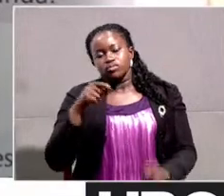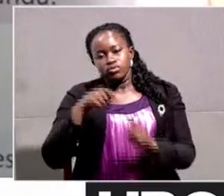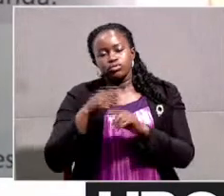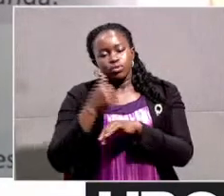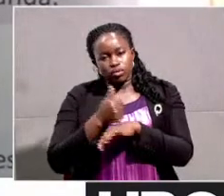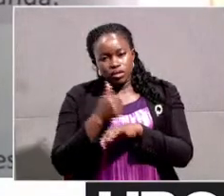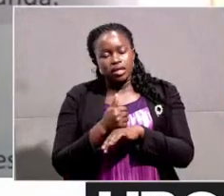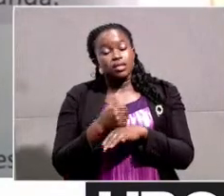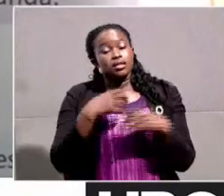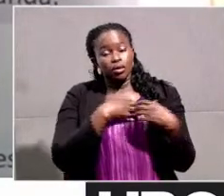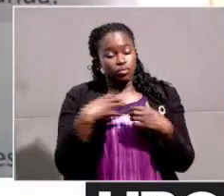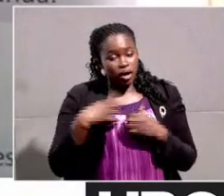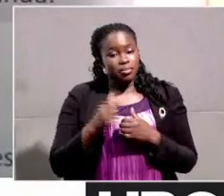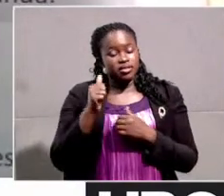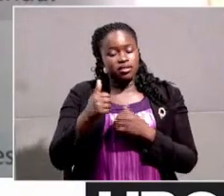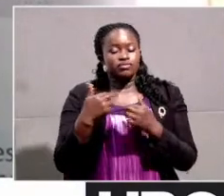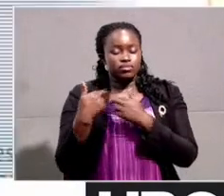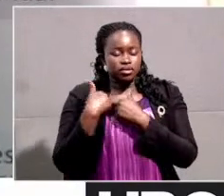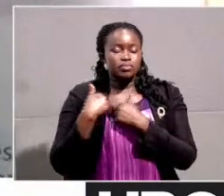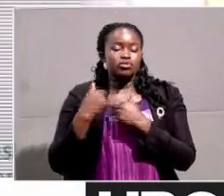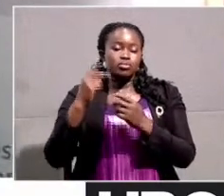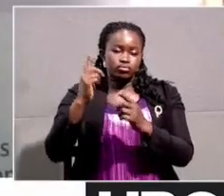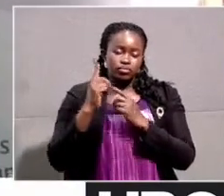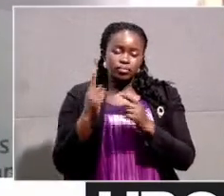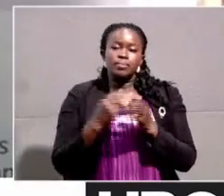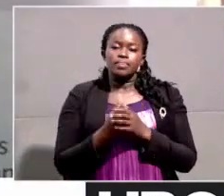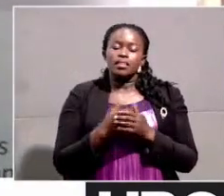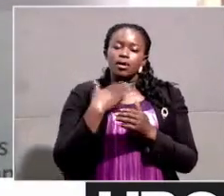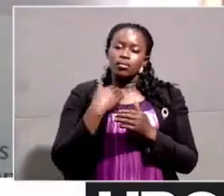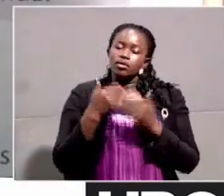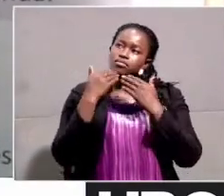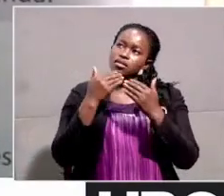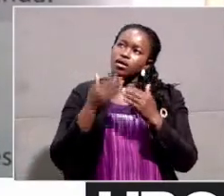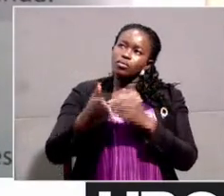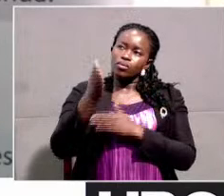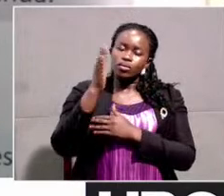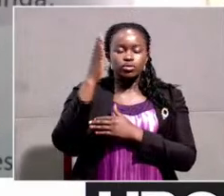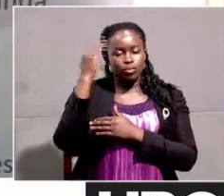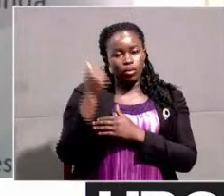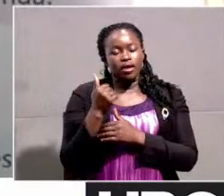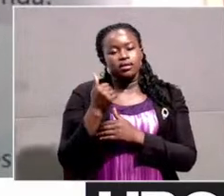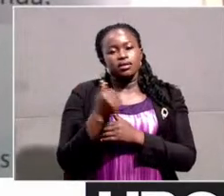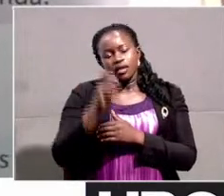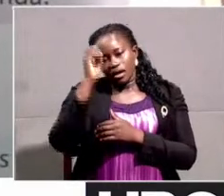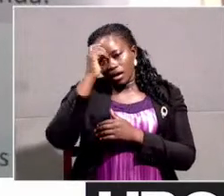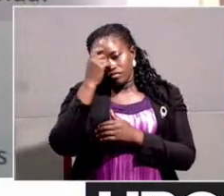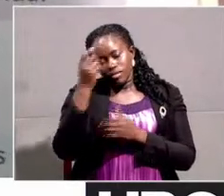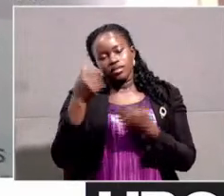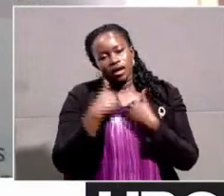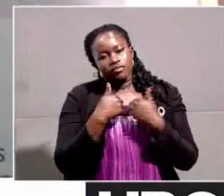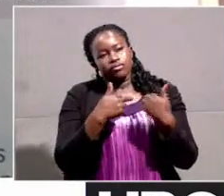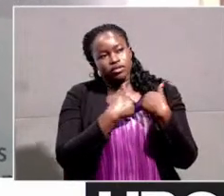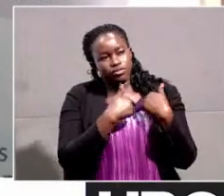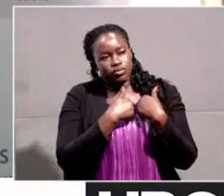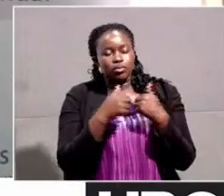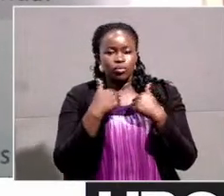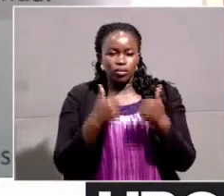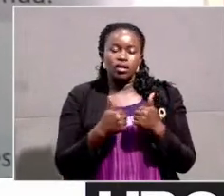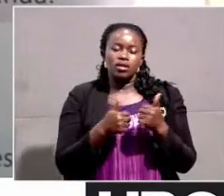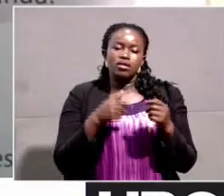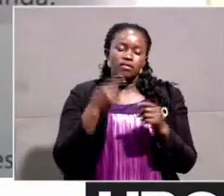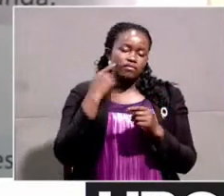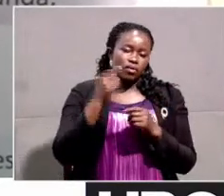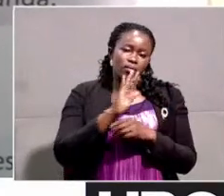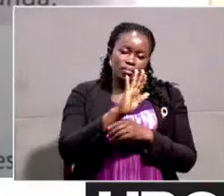which has taken over their security. I want to thank God for the responsibility government has to its own